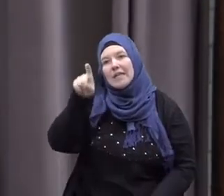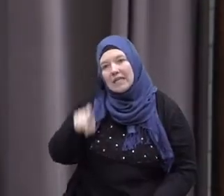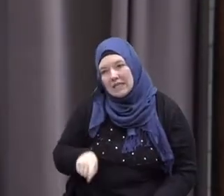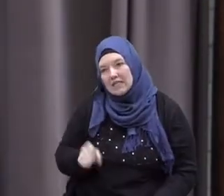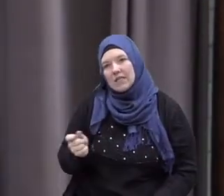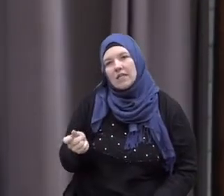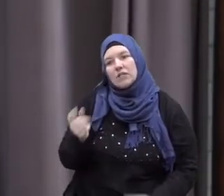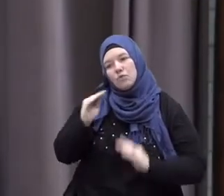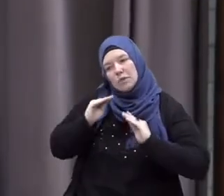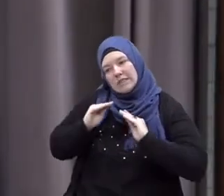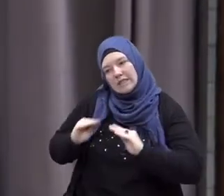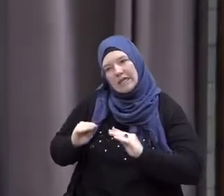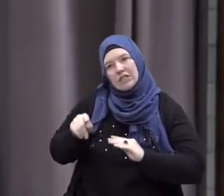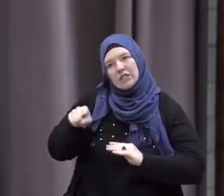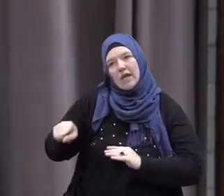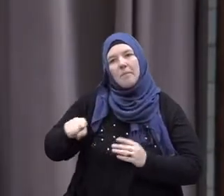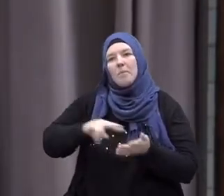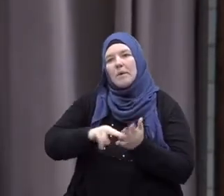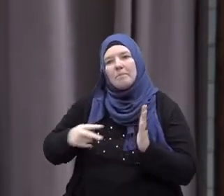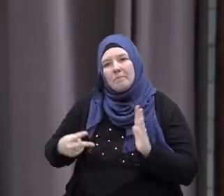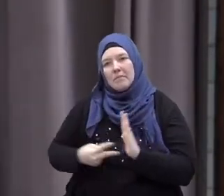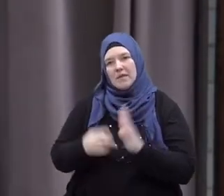what prayer is about.